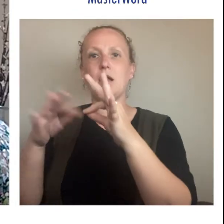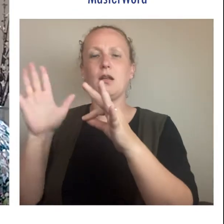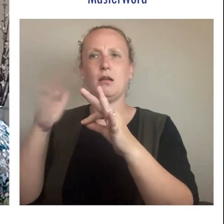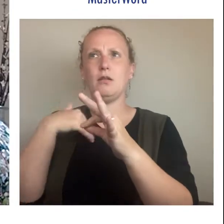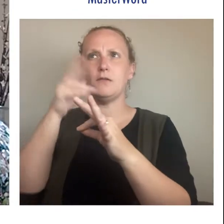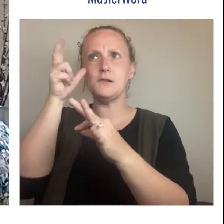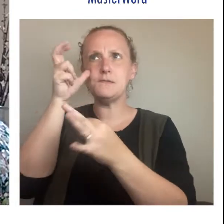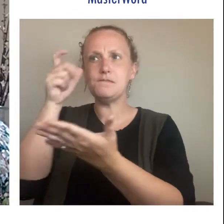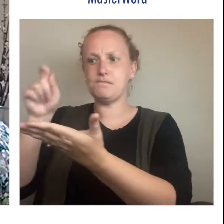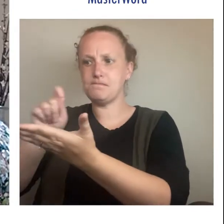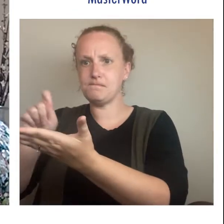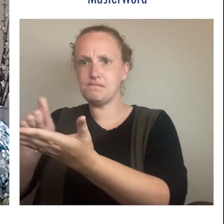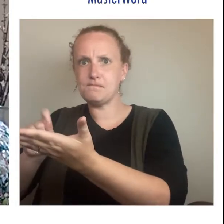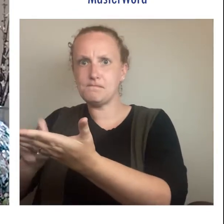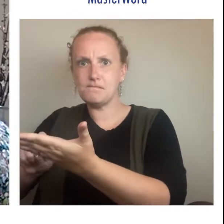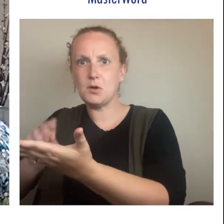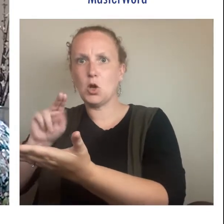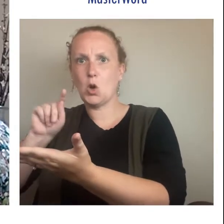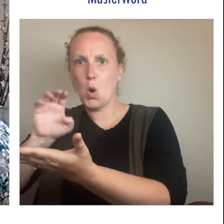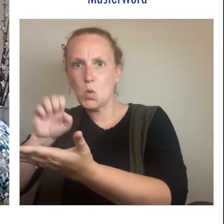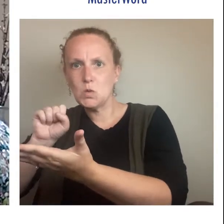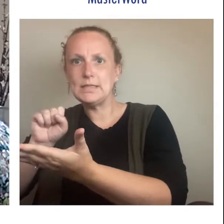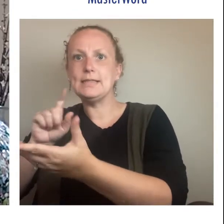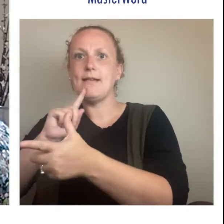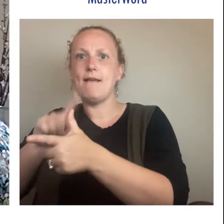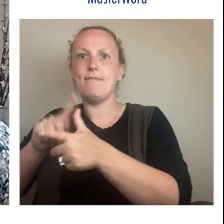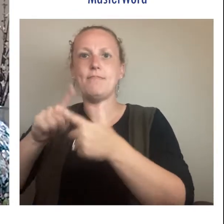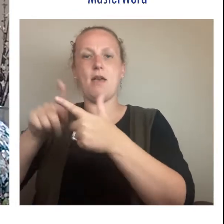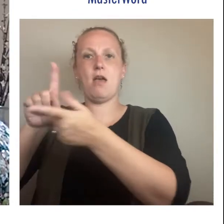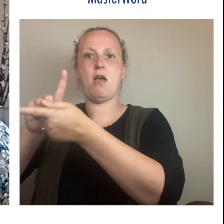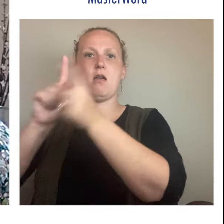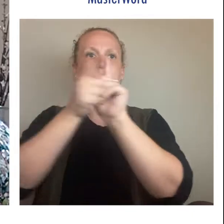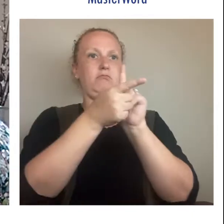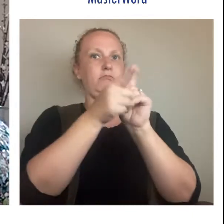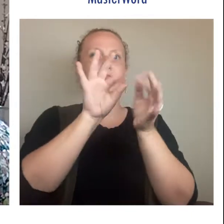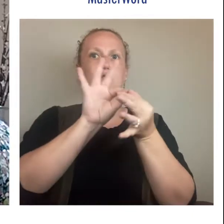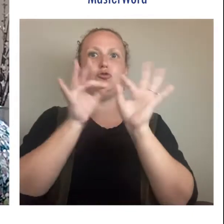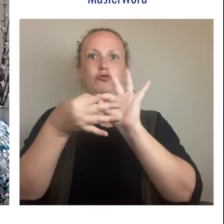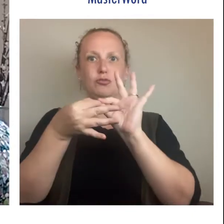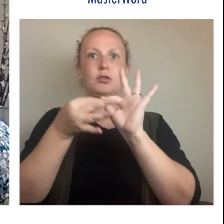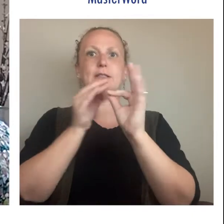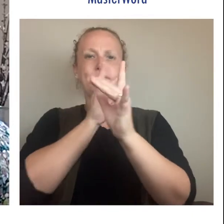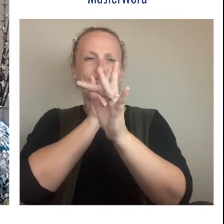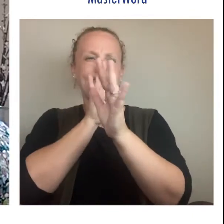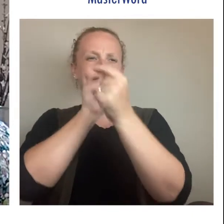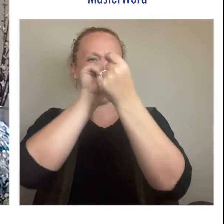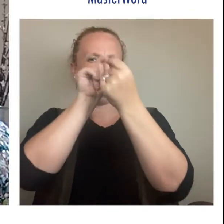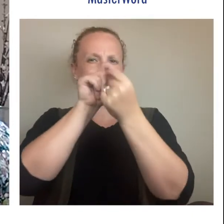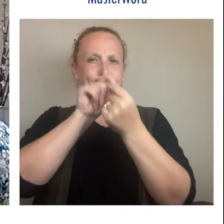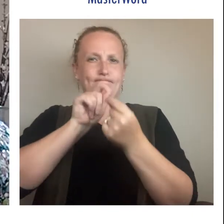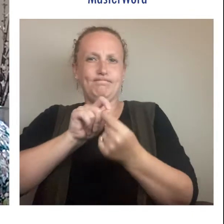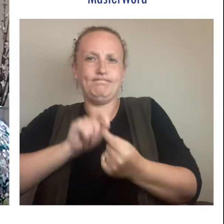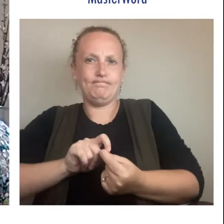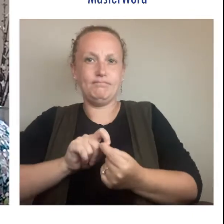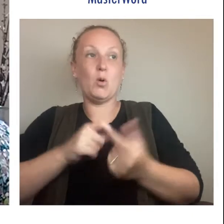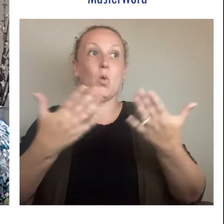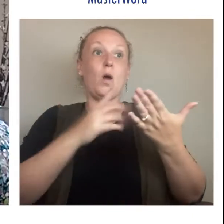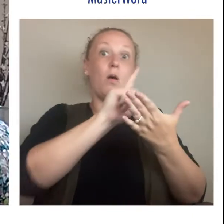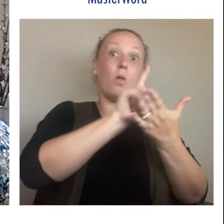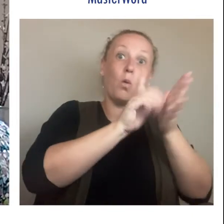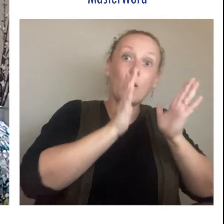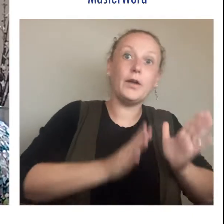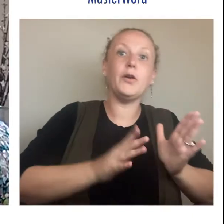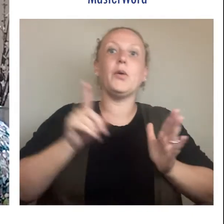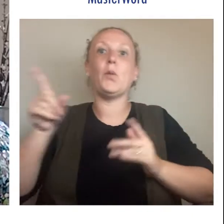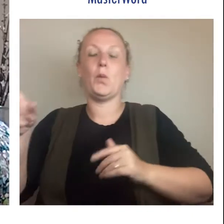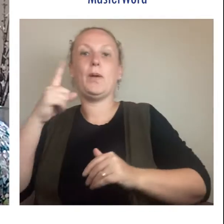extensive notes and interpreting as close as possible to the words that the attorney or the witness have said.